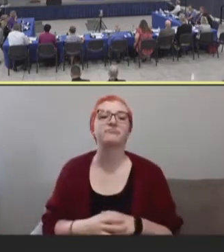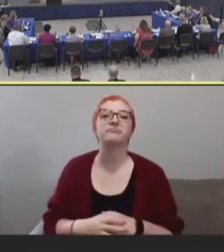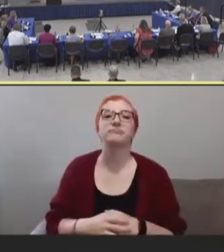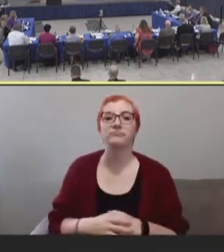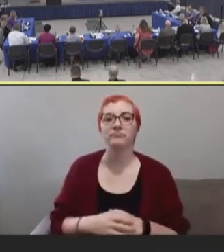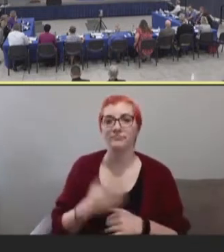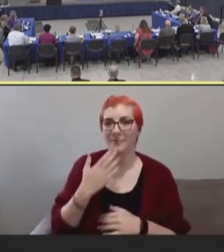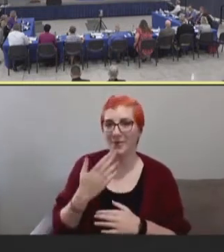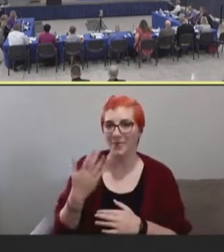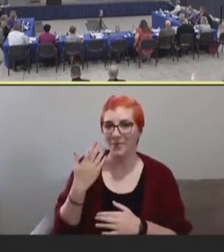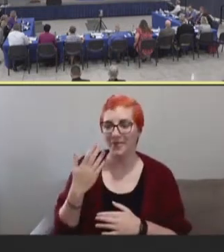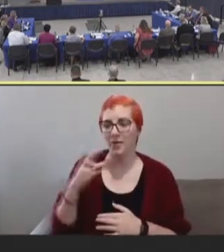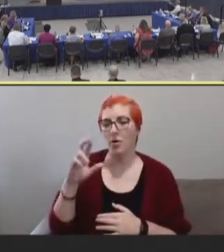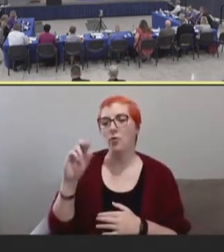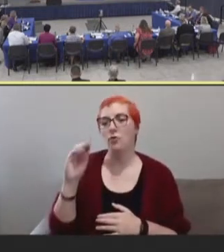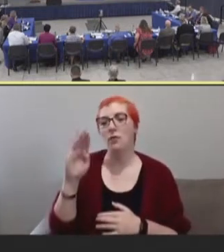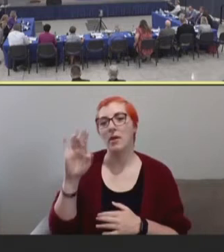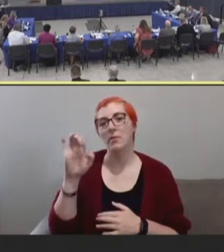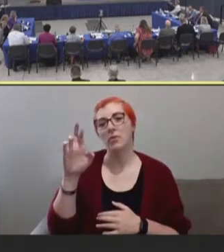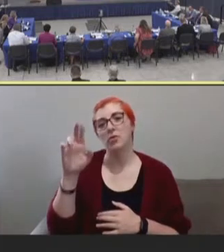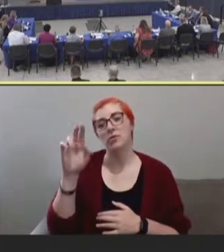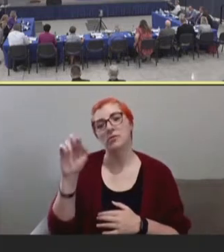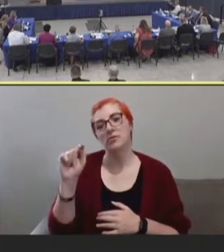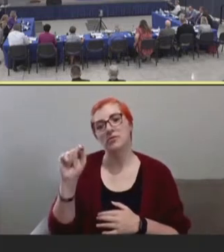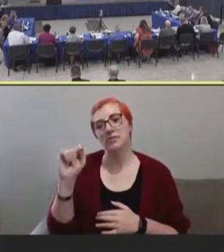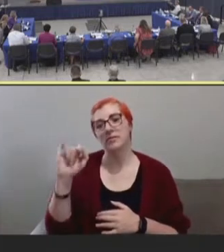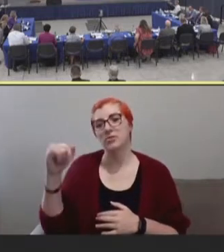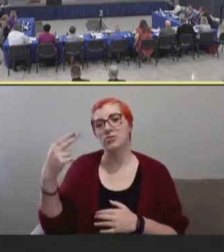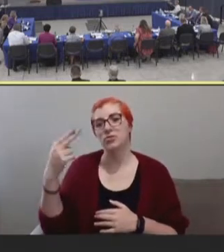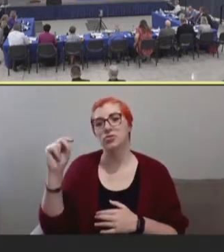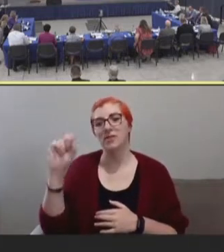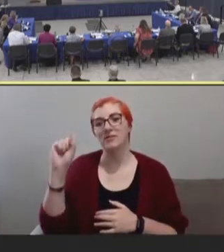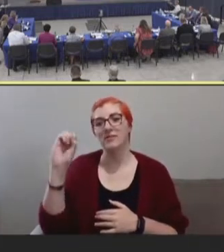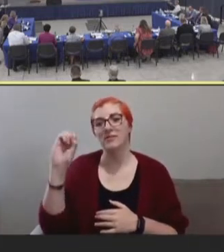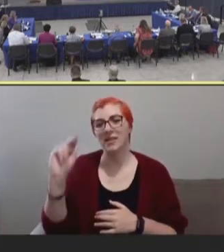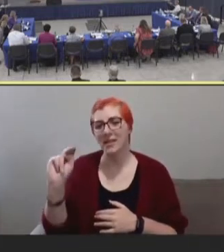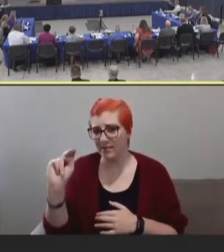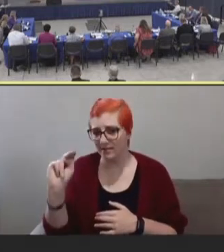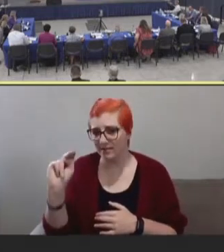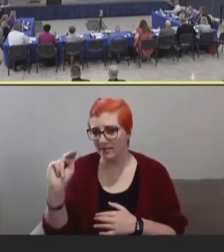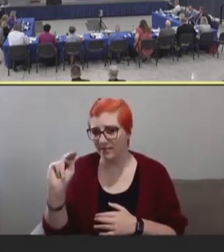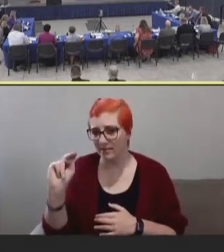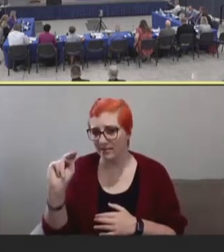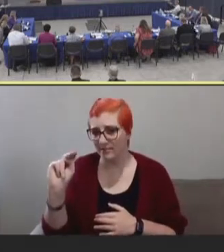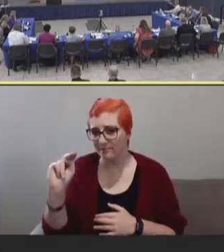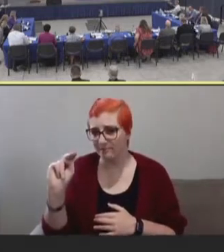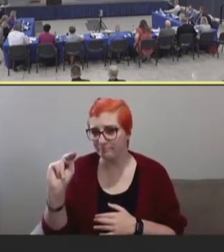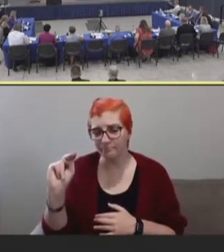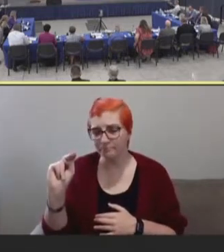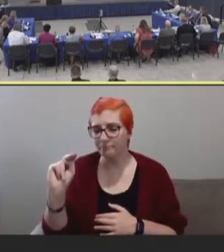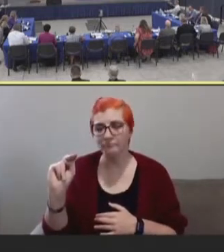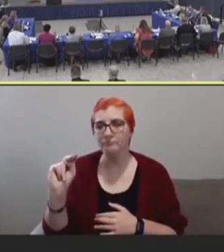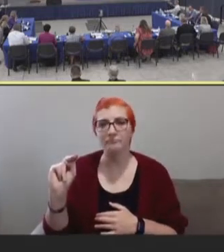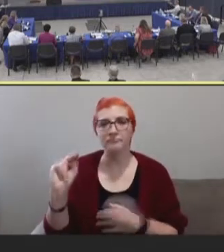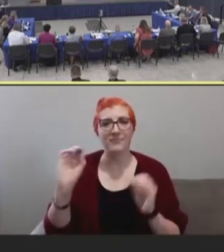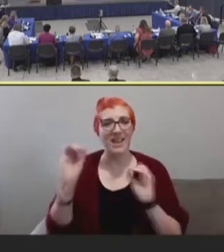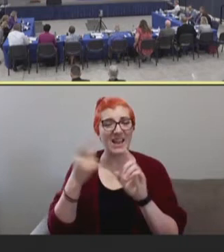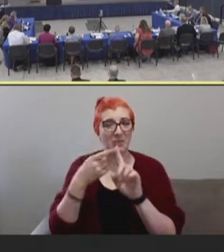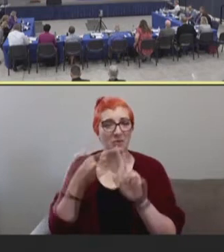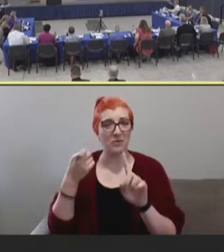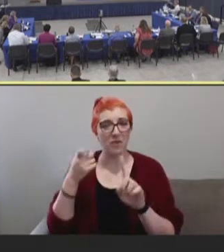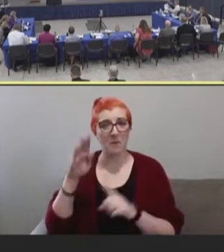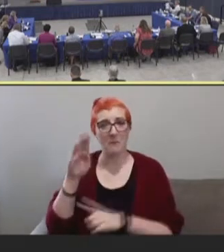Morning. Robert Johnson. Or anyone from BARDA?